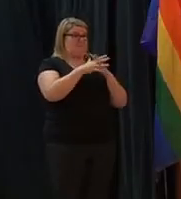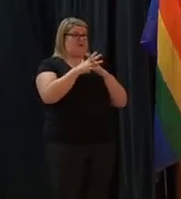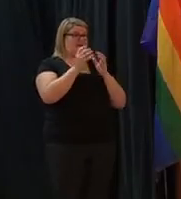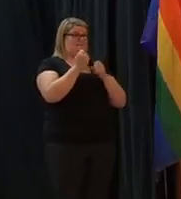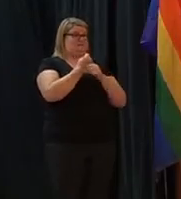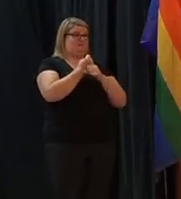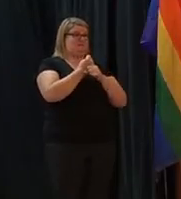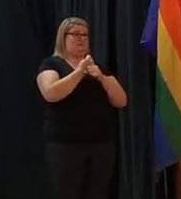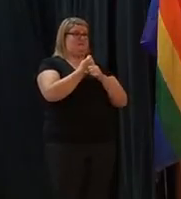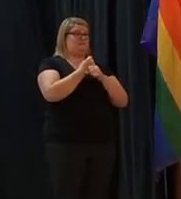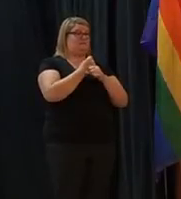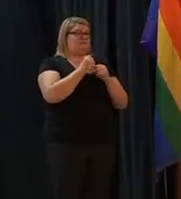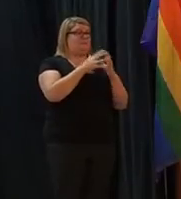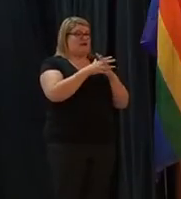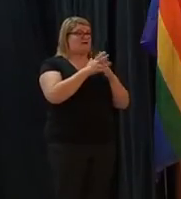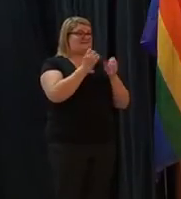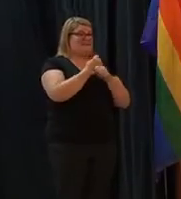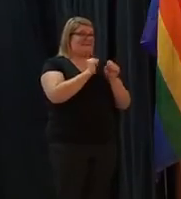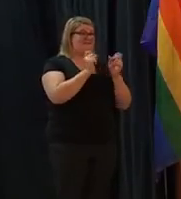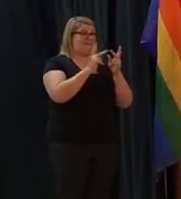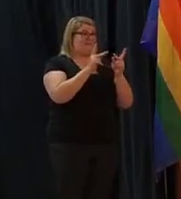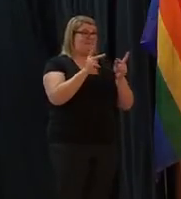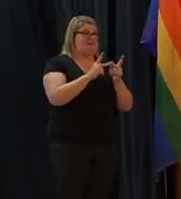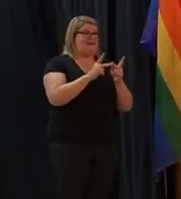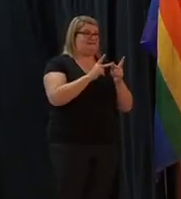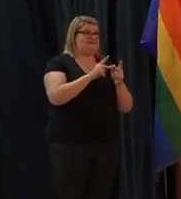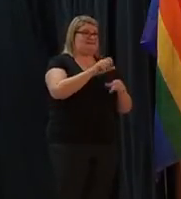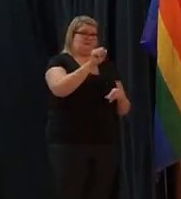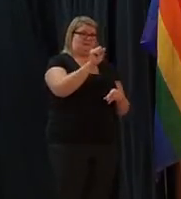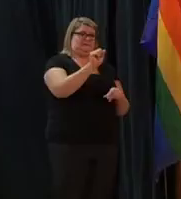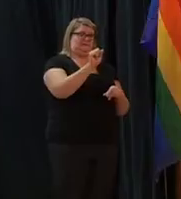day we landed over here, it is safer in terms of people.